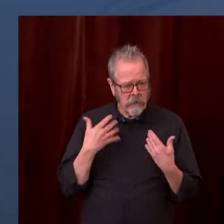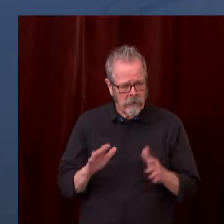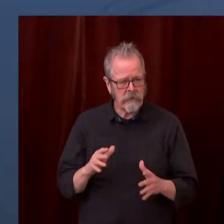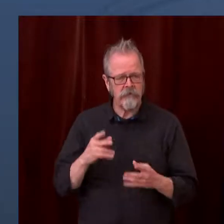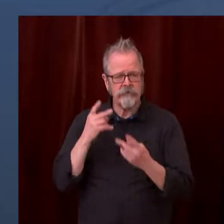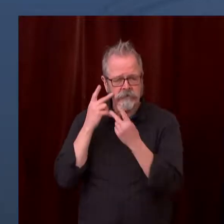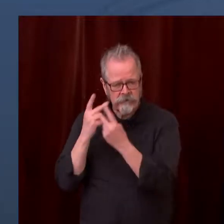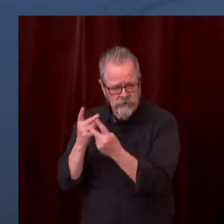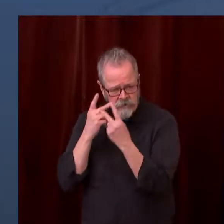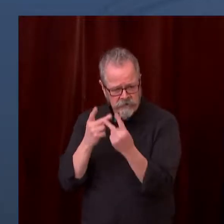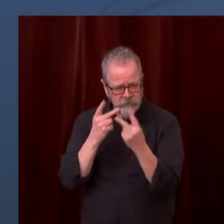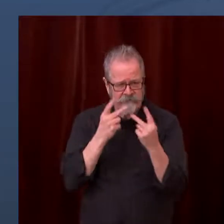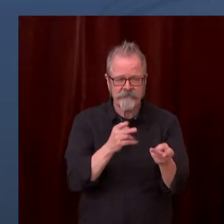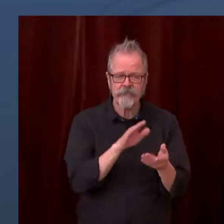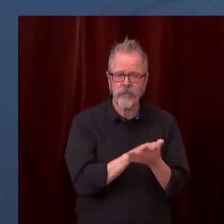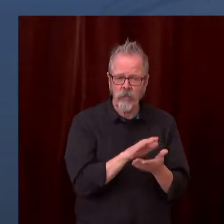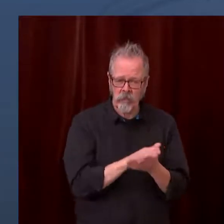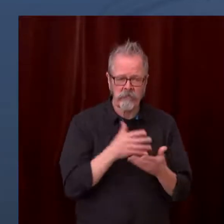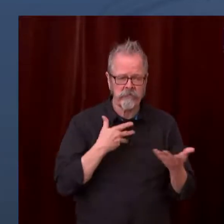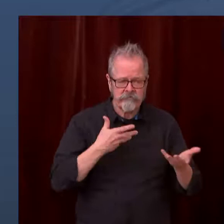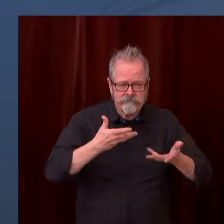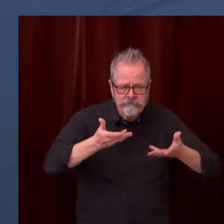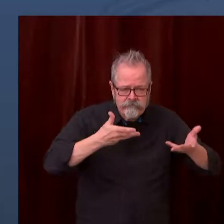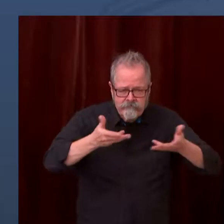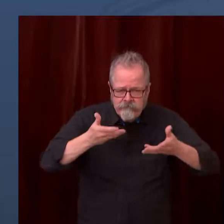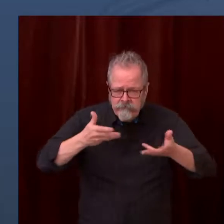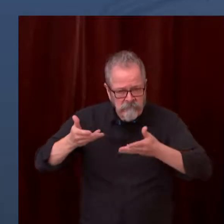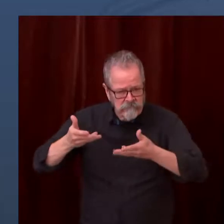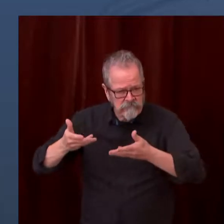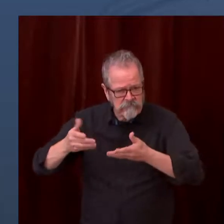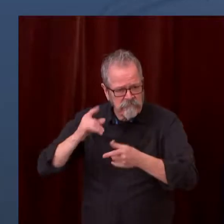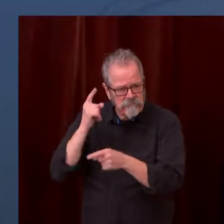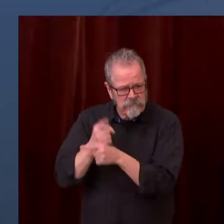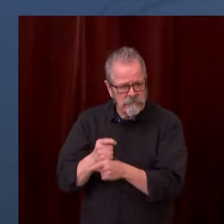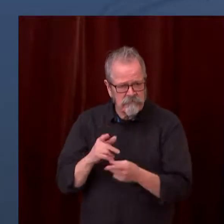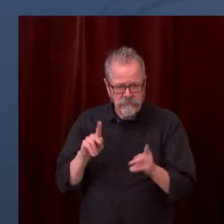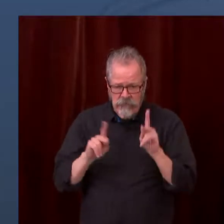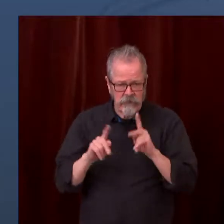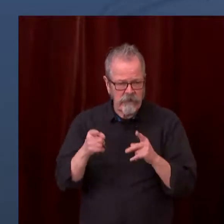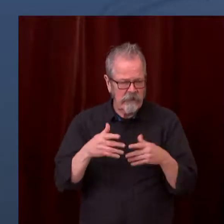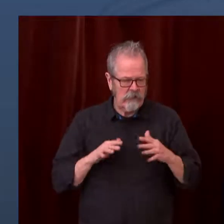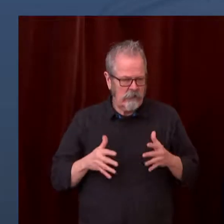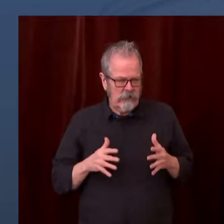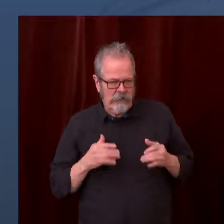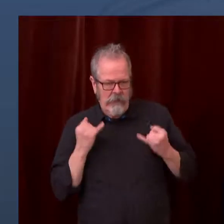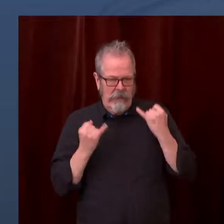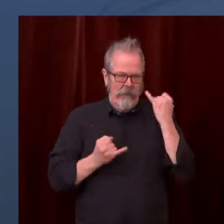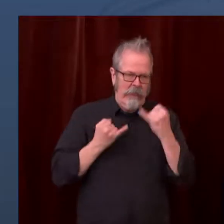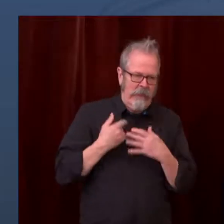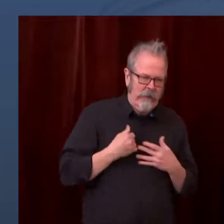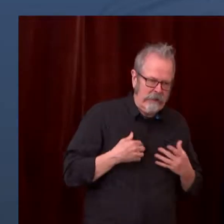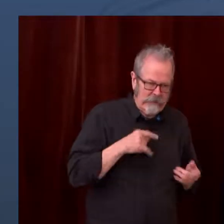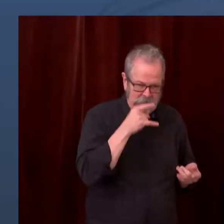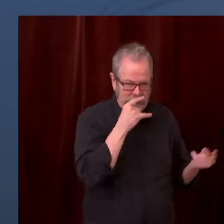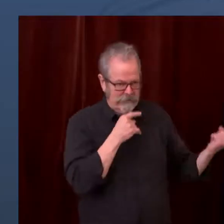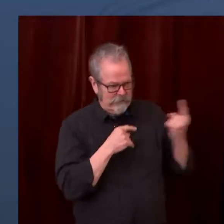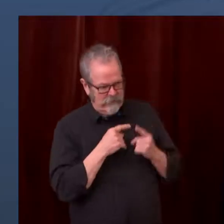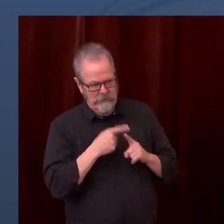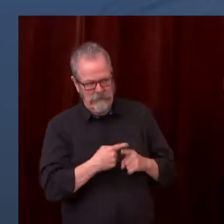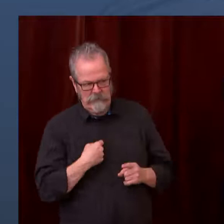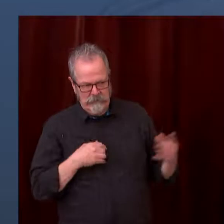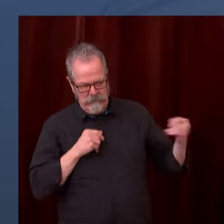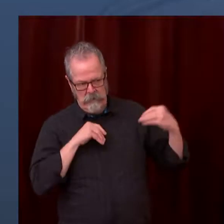at the outset of going back into a classroom with 15 children. And most of these are hybrid programs, as you